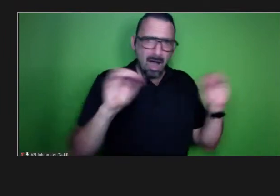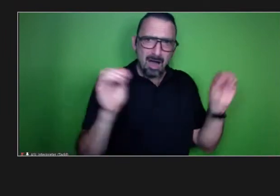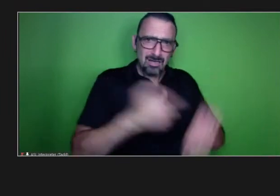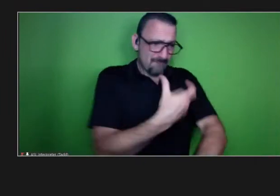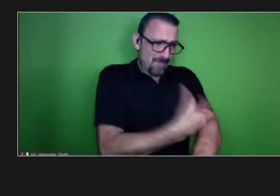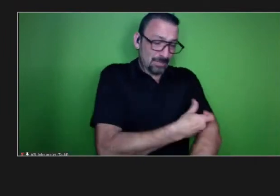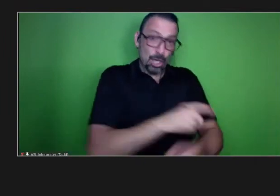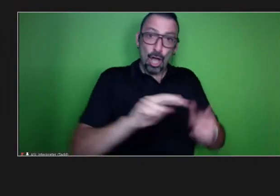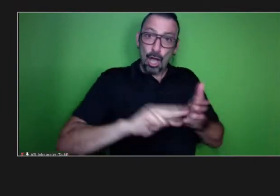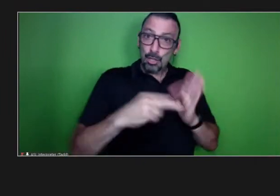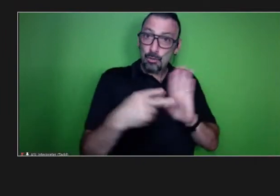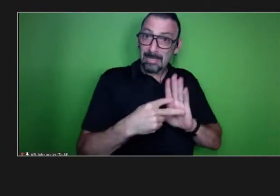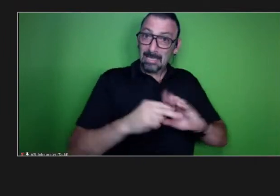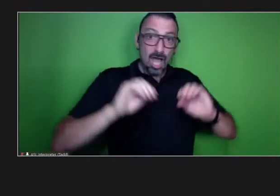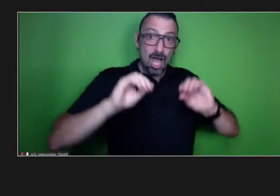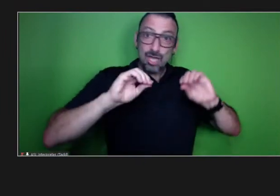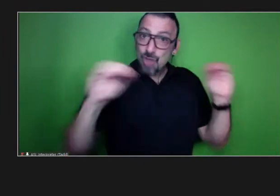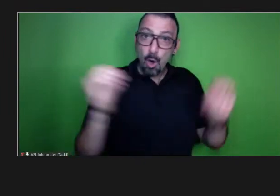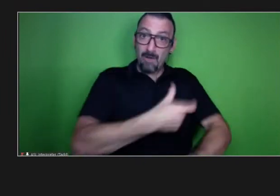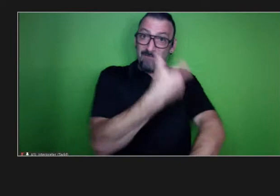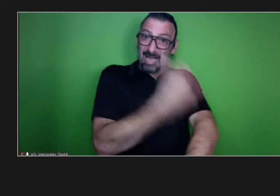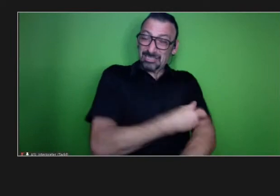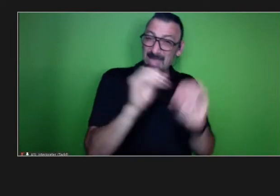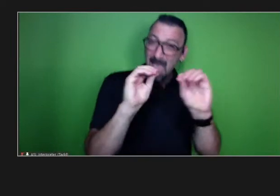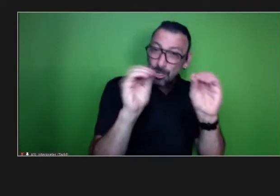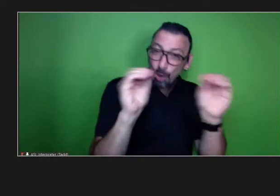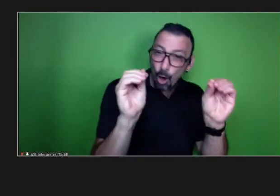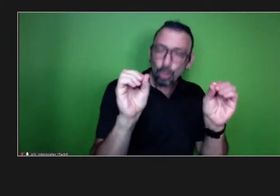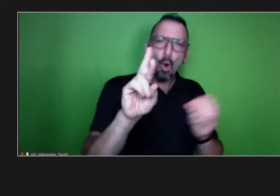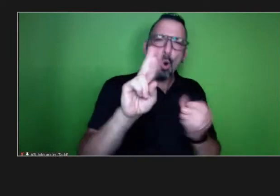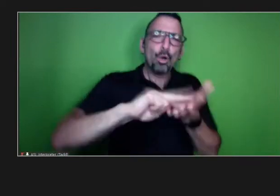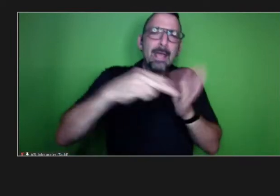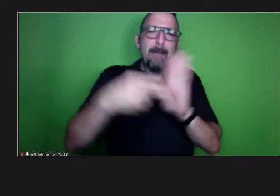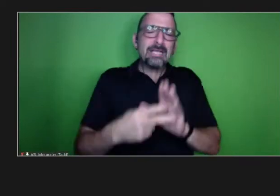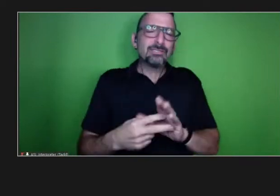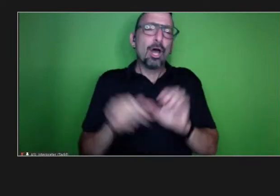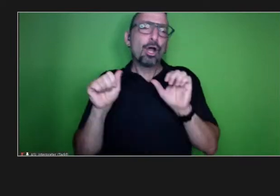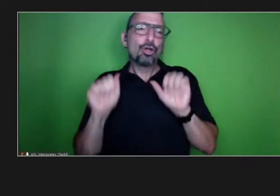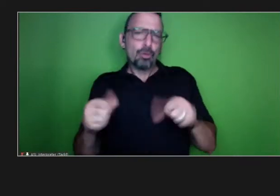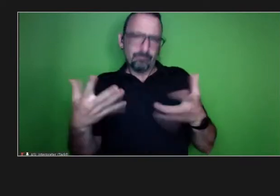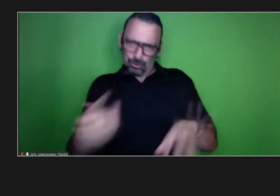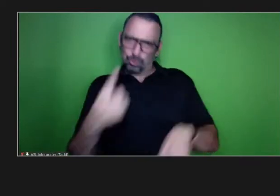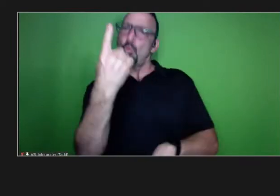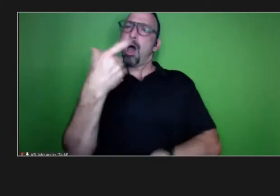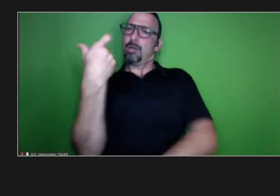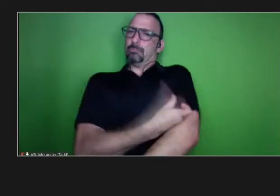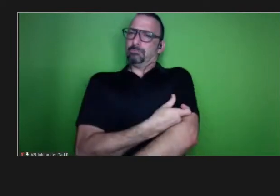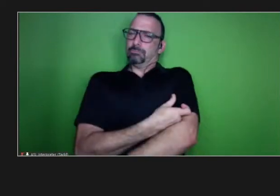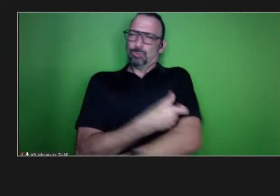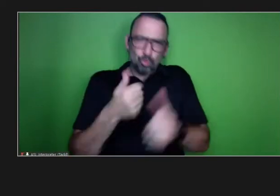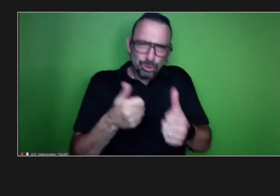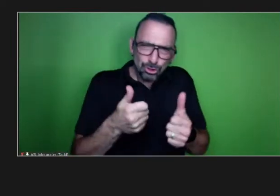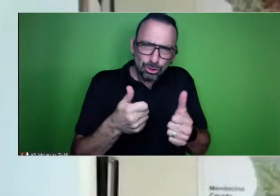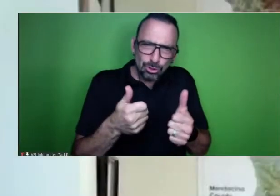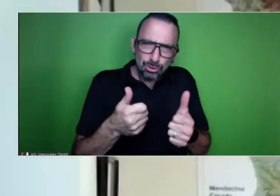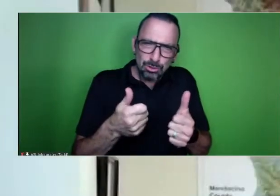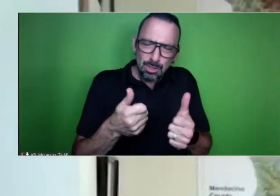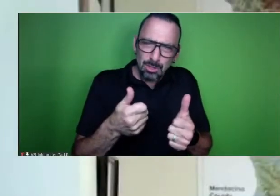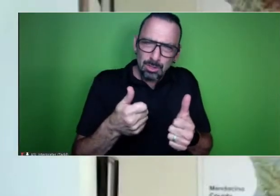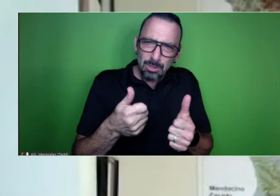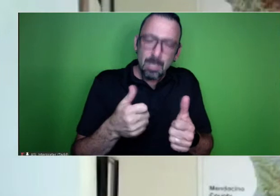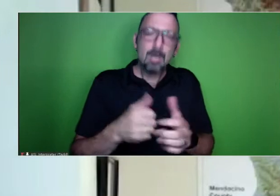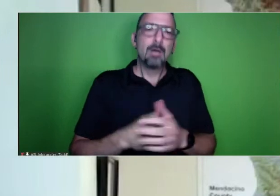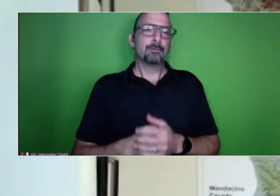no vaccine dose at all, or could it also mean they had 1 dose? When